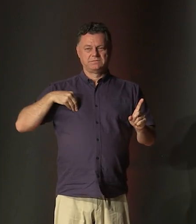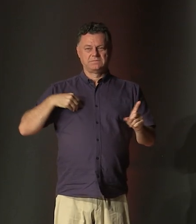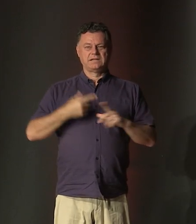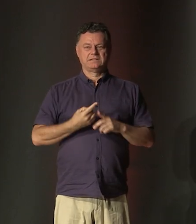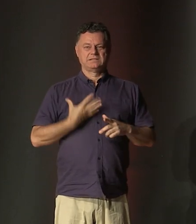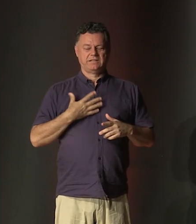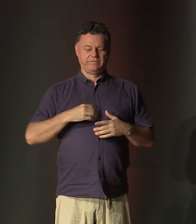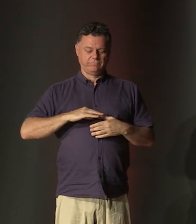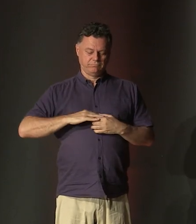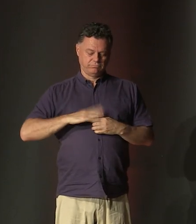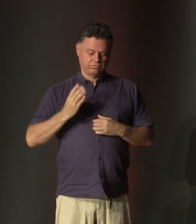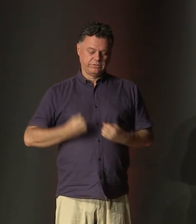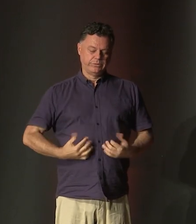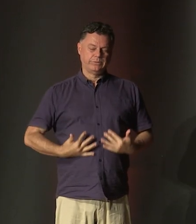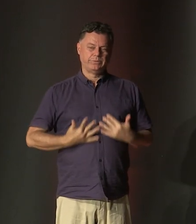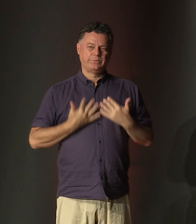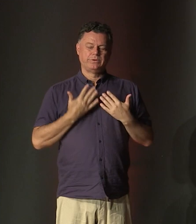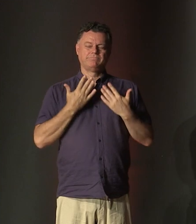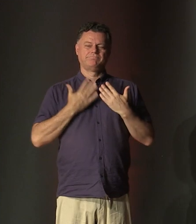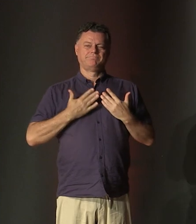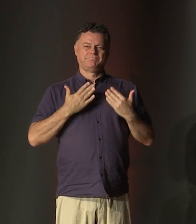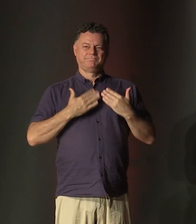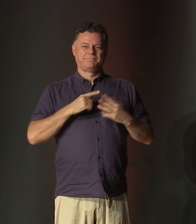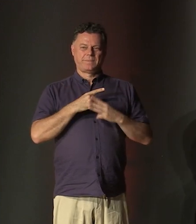So, given all of this,